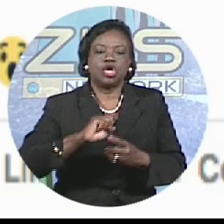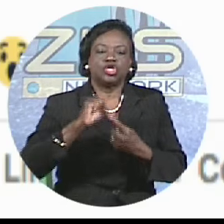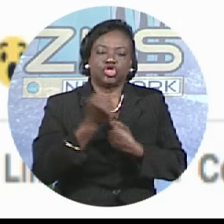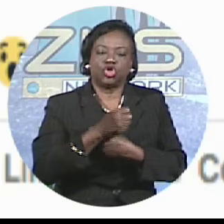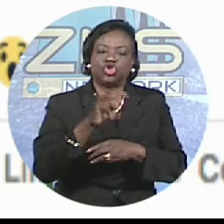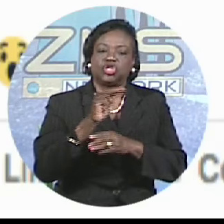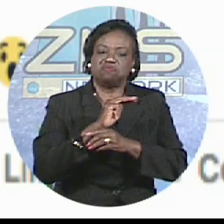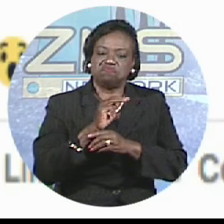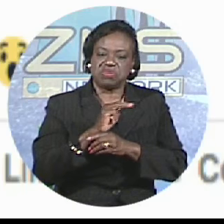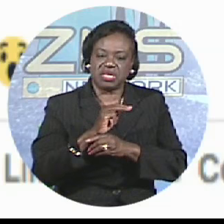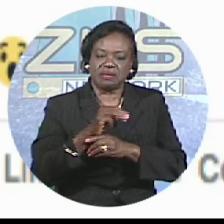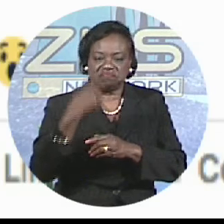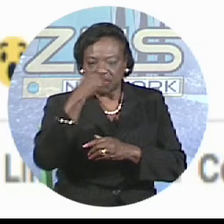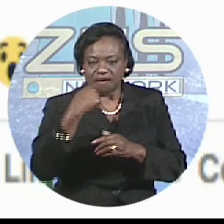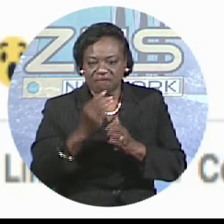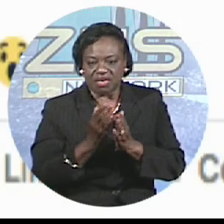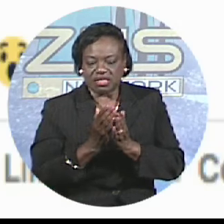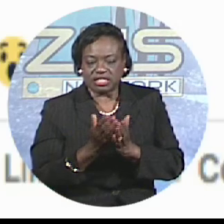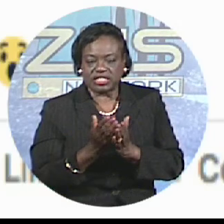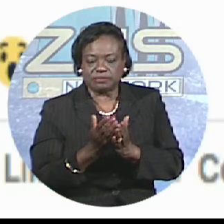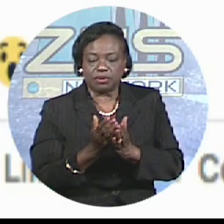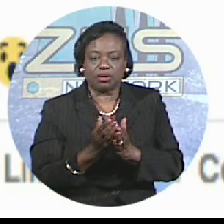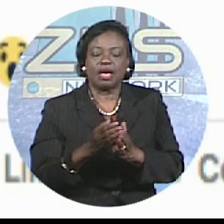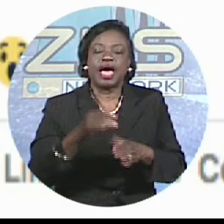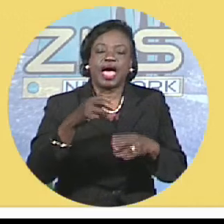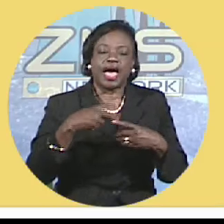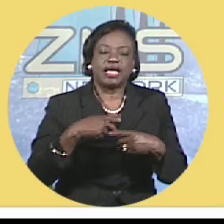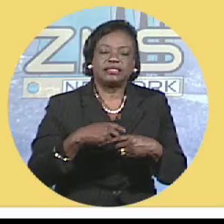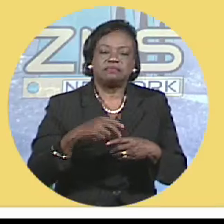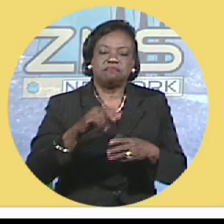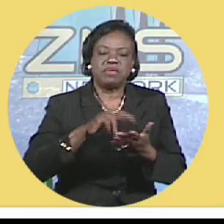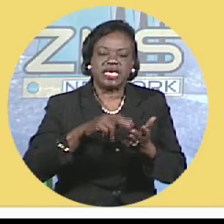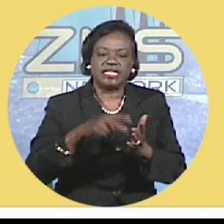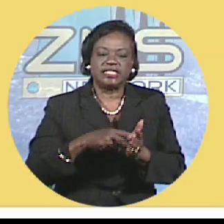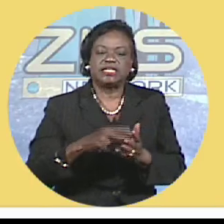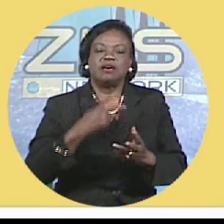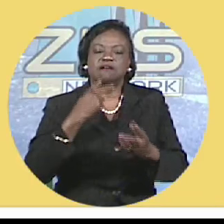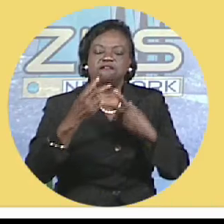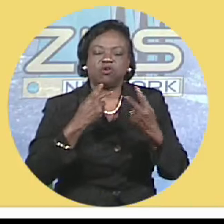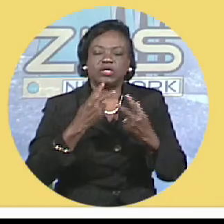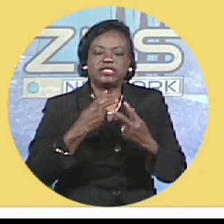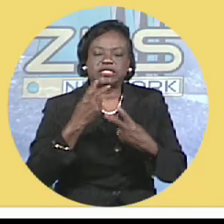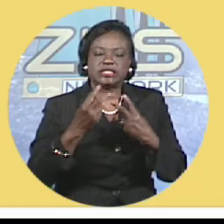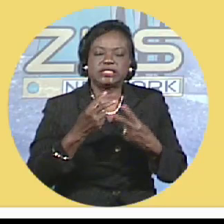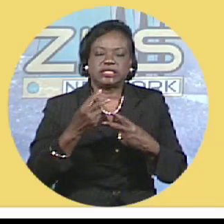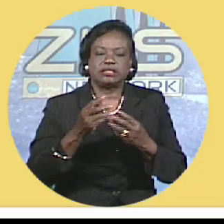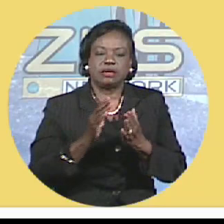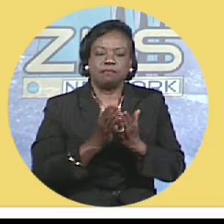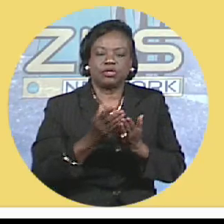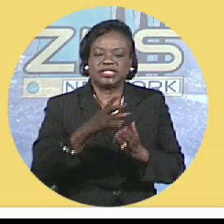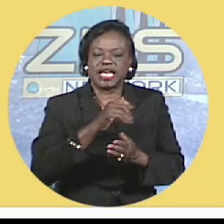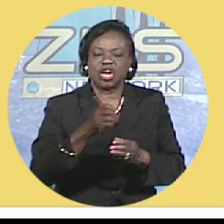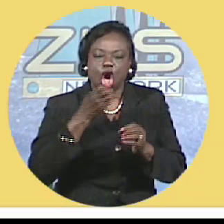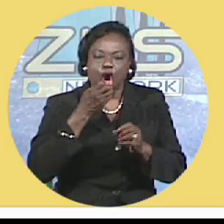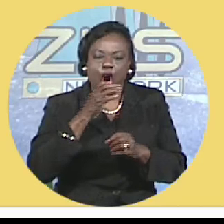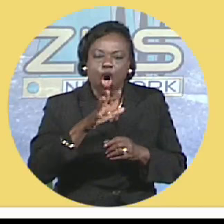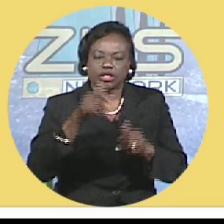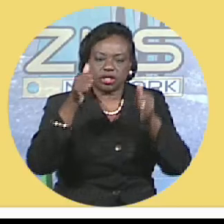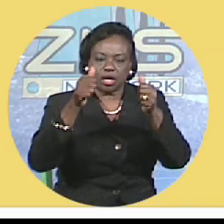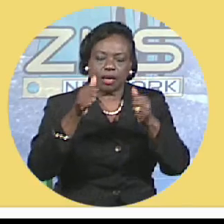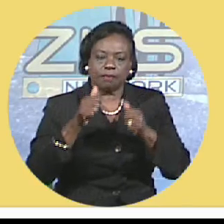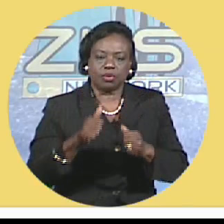role in the run-up to the general elections. Everything from memes to voice notes and heated postings have been at the center of campaigns, making it difficult